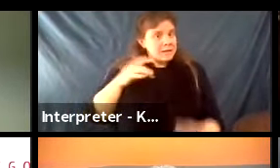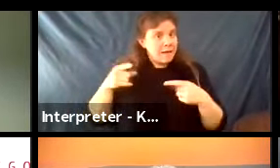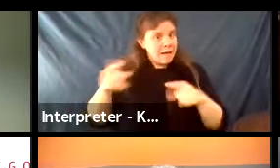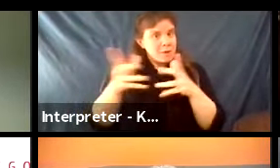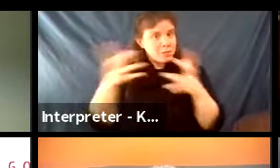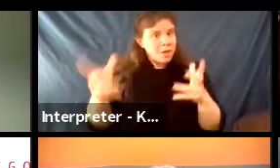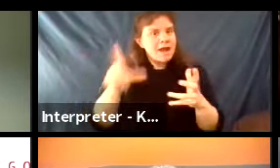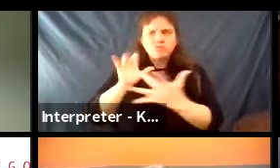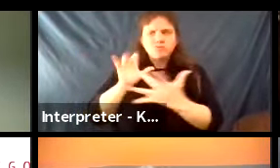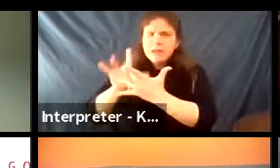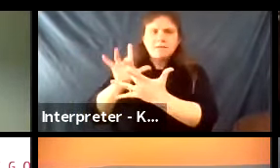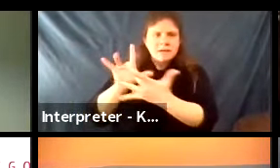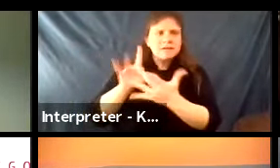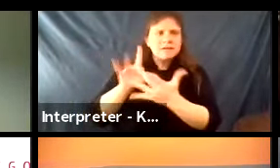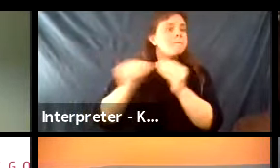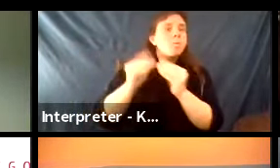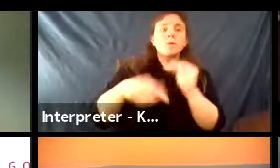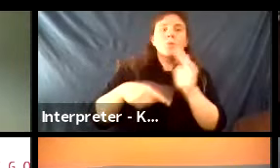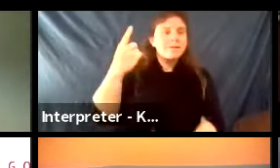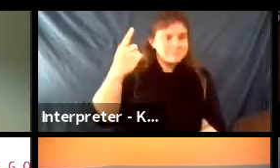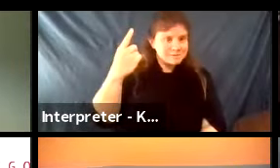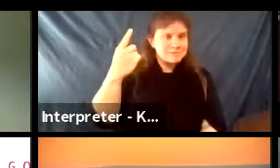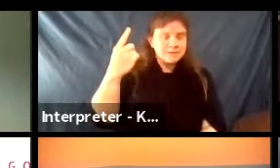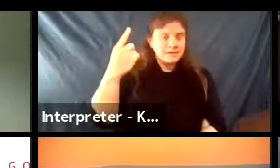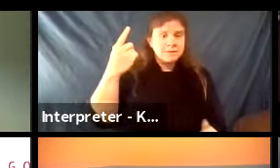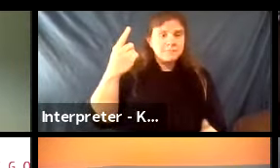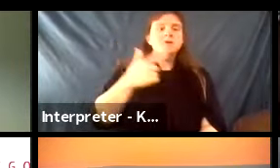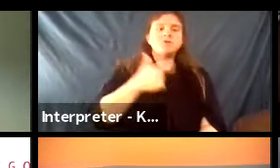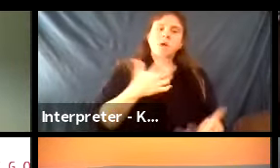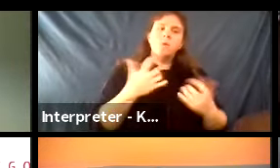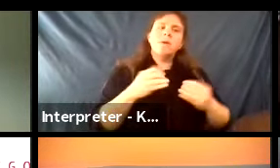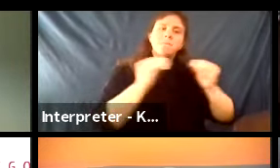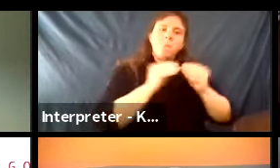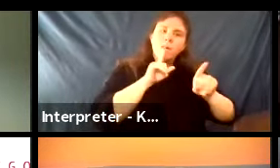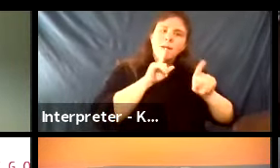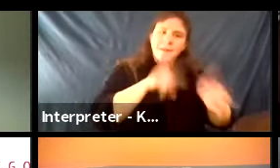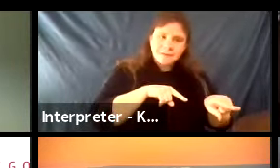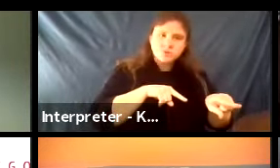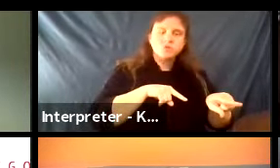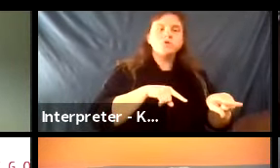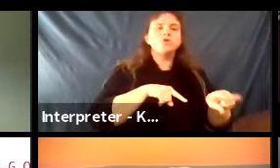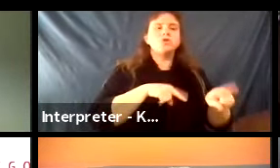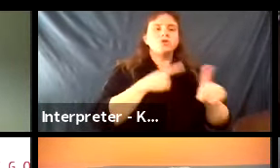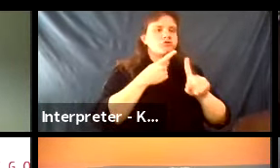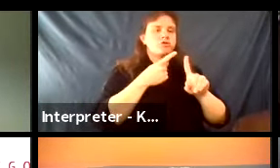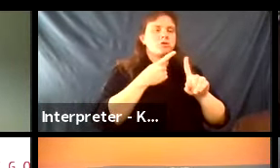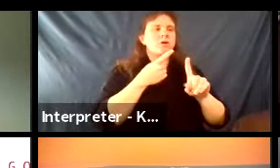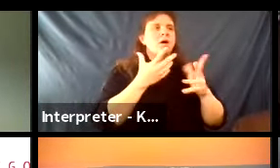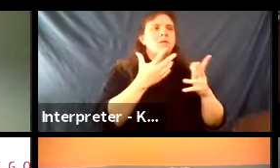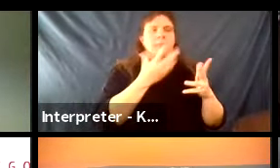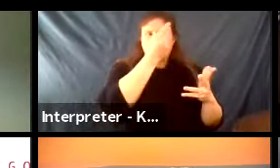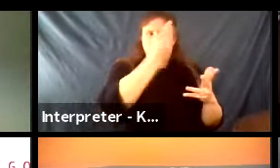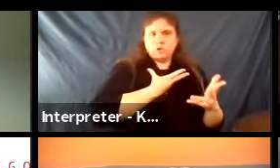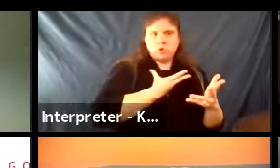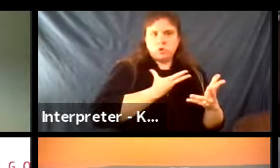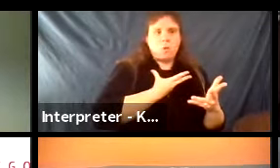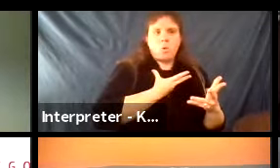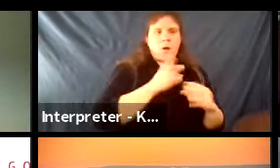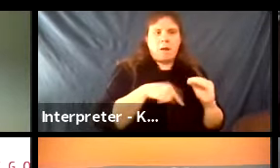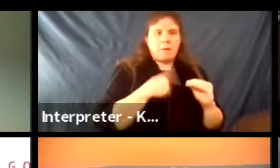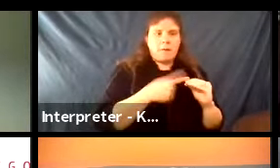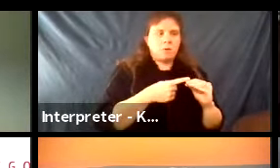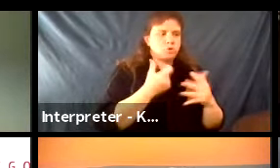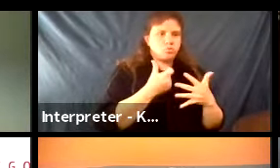saying different things. So I would like there to be more answers maybe given to us, one of why priority or cohort